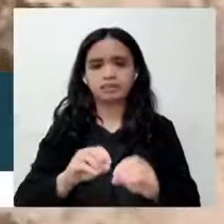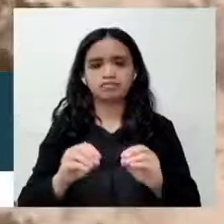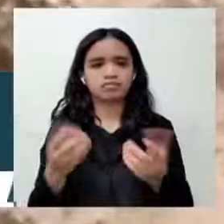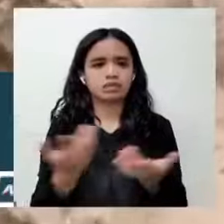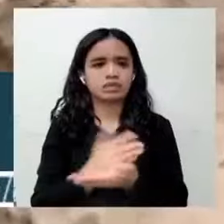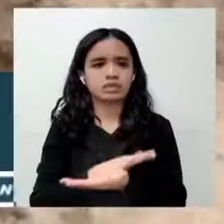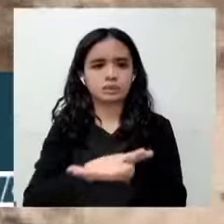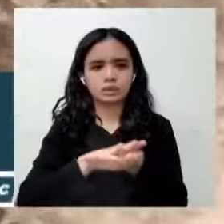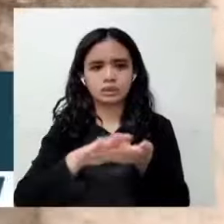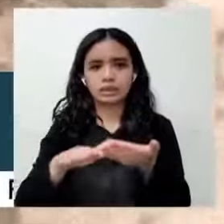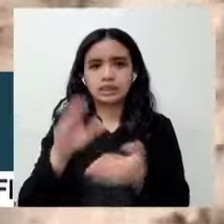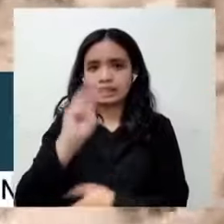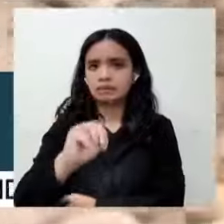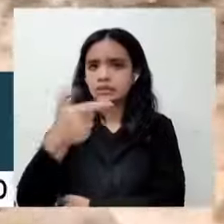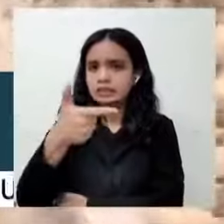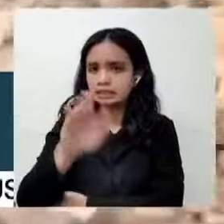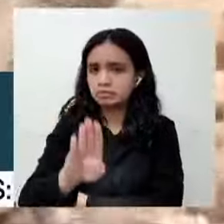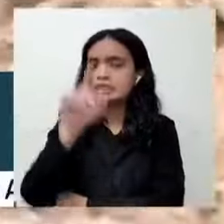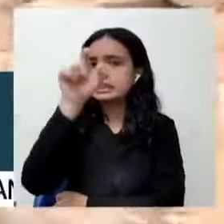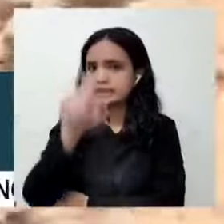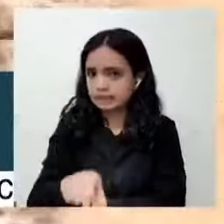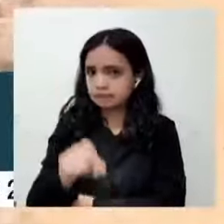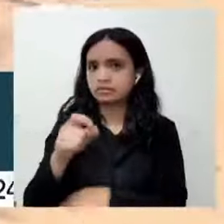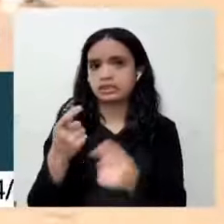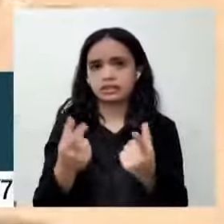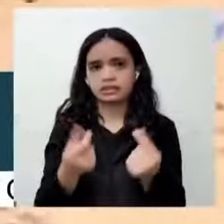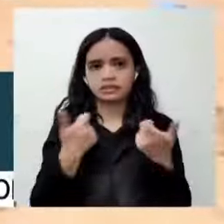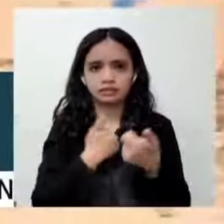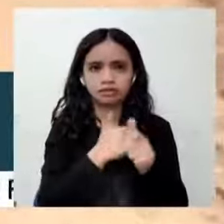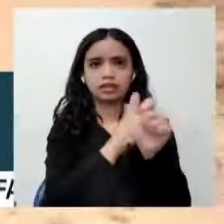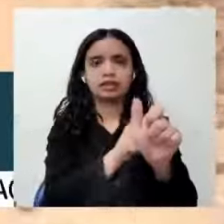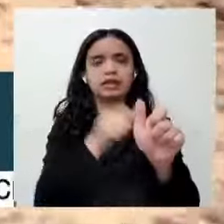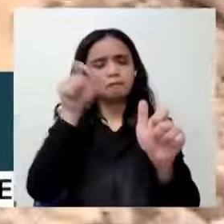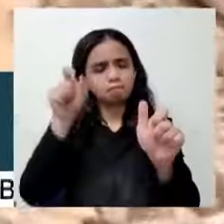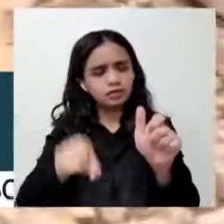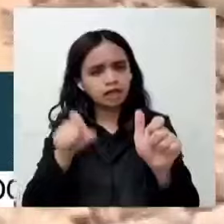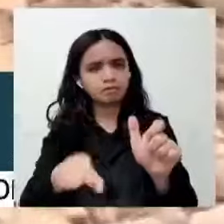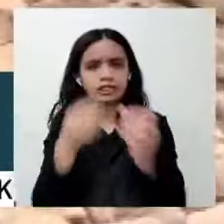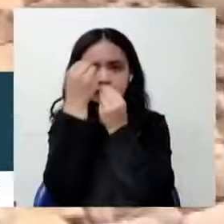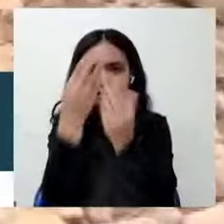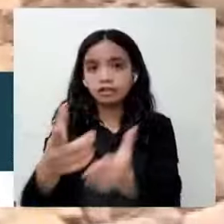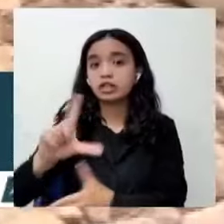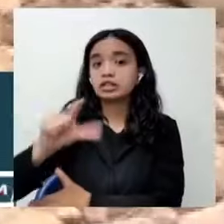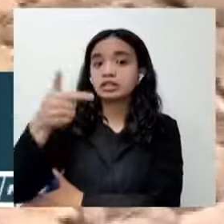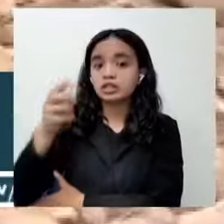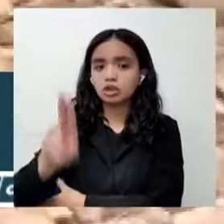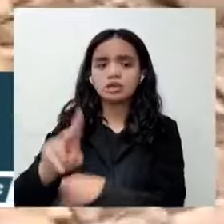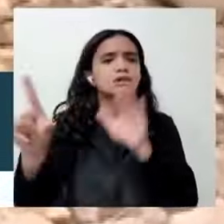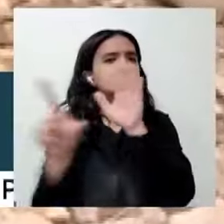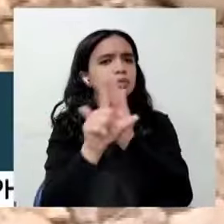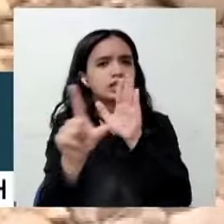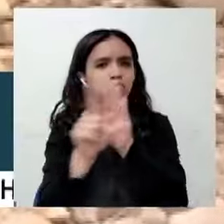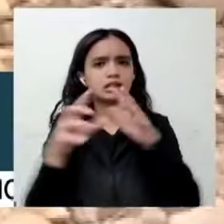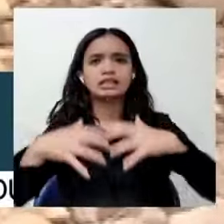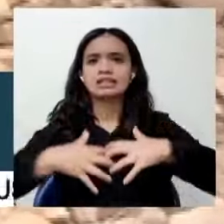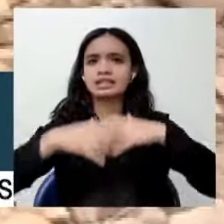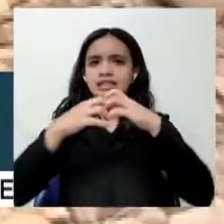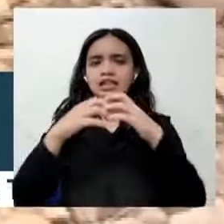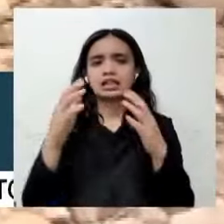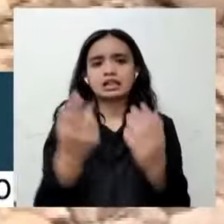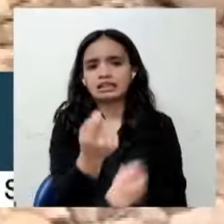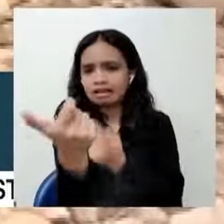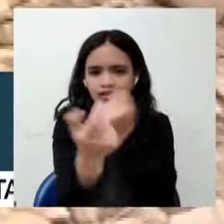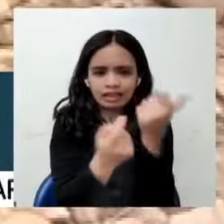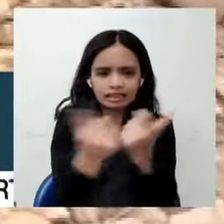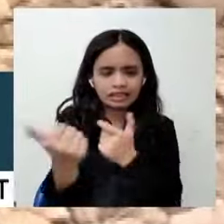MGB should have enforced it and really should have told the LGU, bawal po dyan, Mayor, alisin niyo na yung mga tao. But they